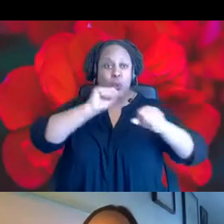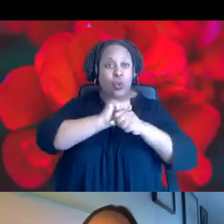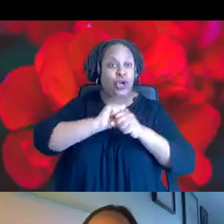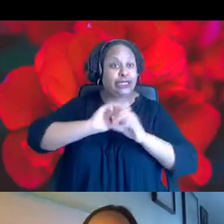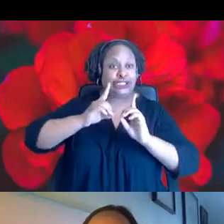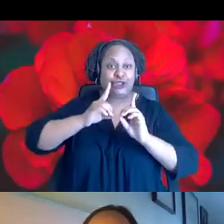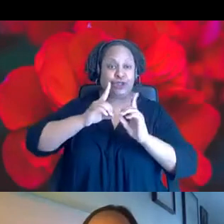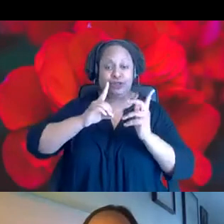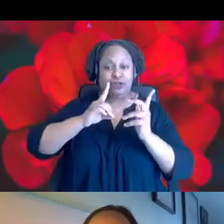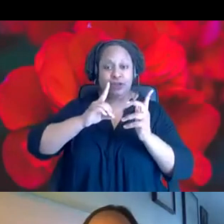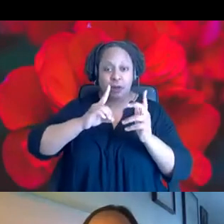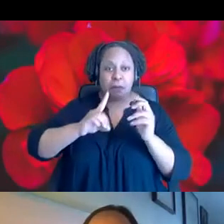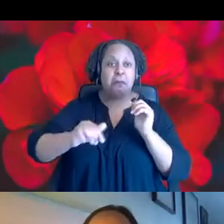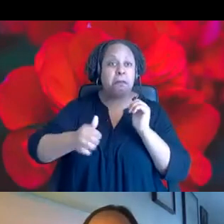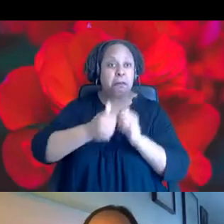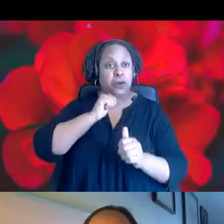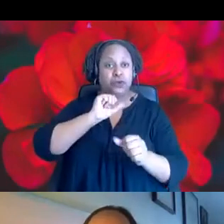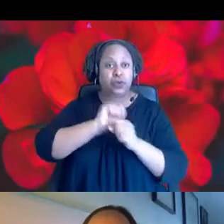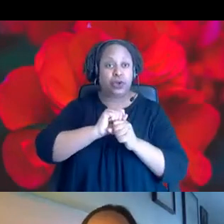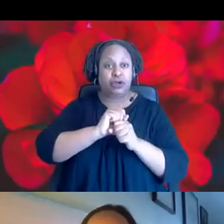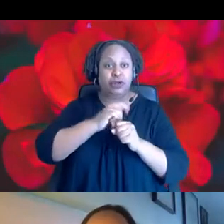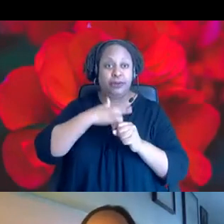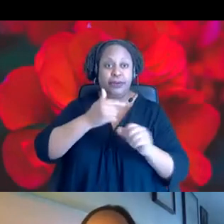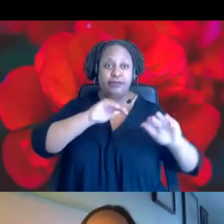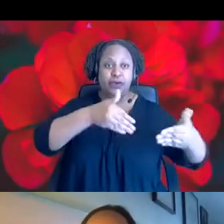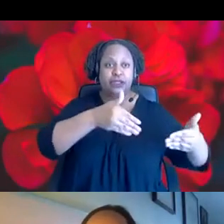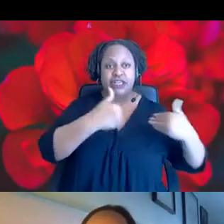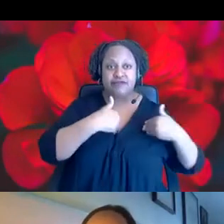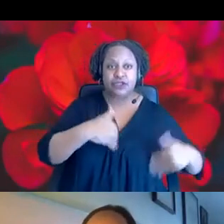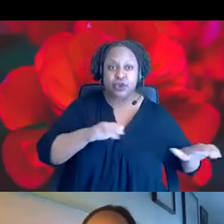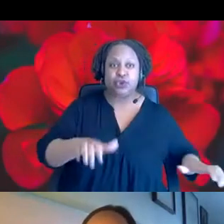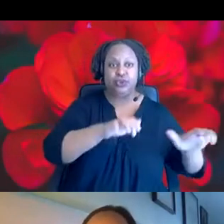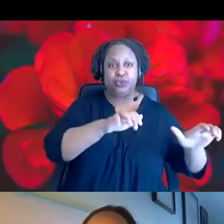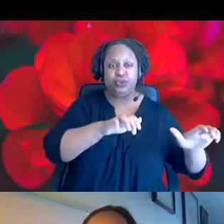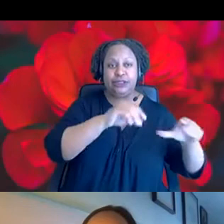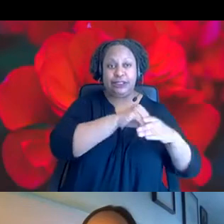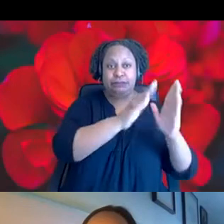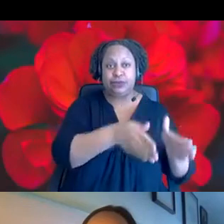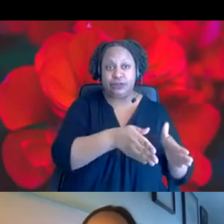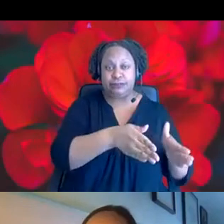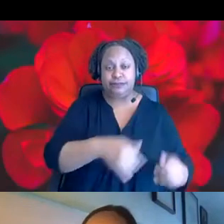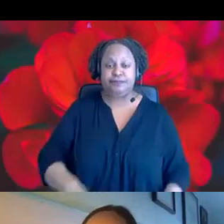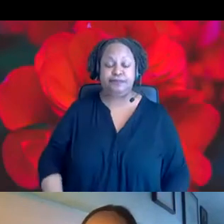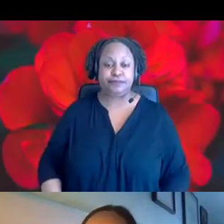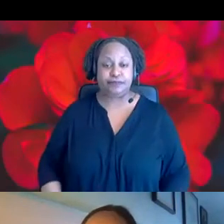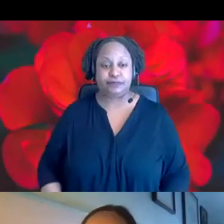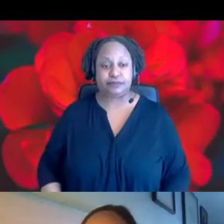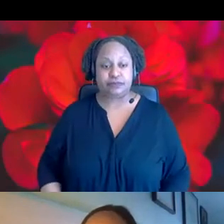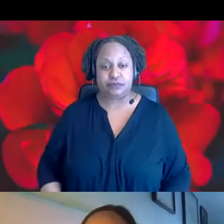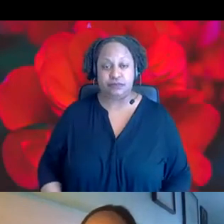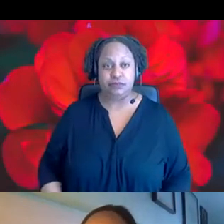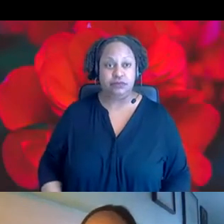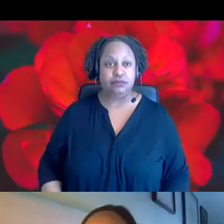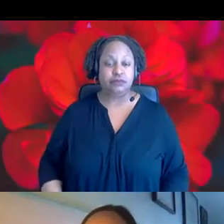jobs are predicated on being in a physical space, right? And these are often where you'll find a lot